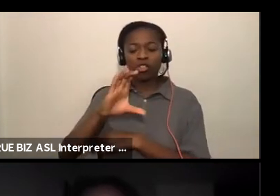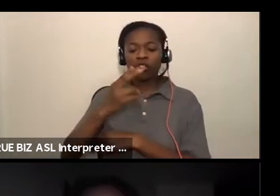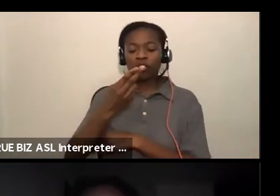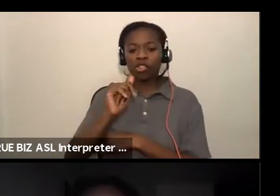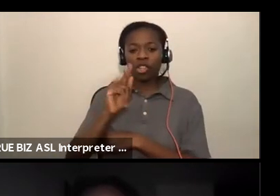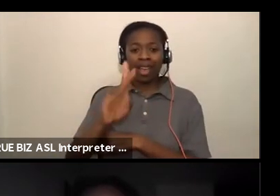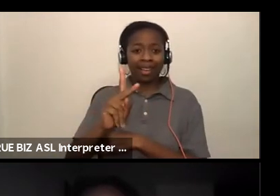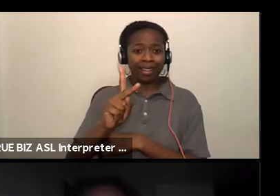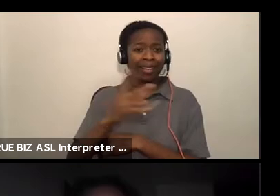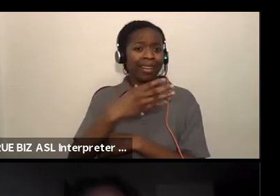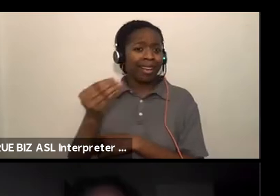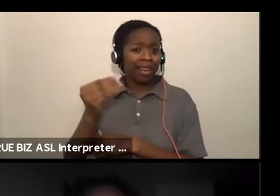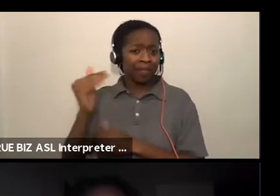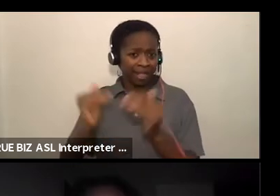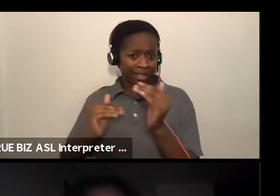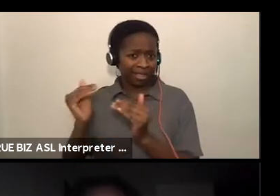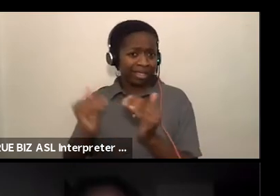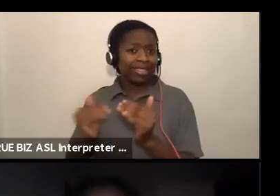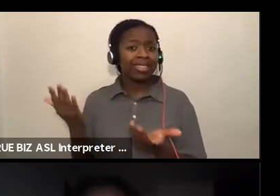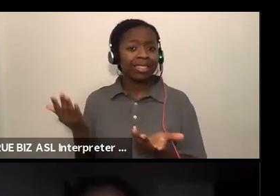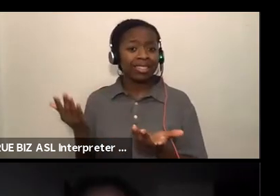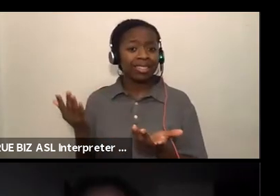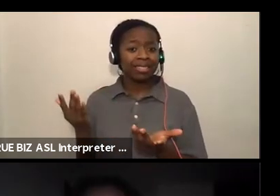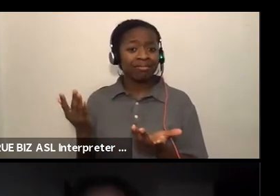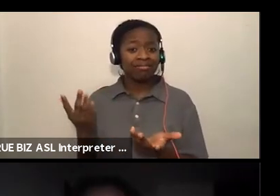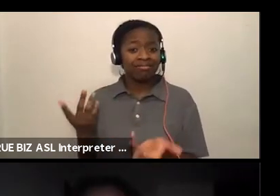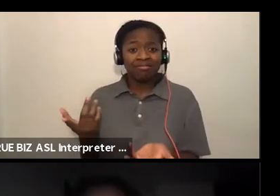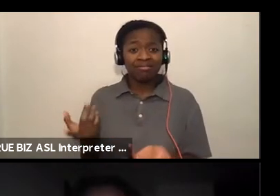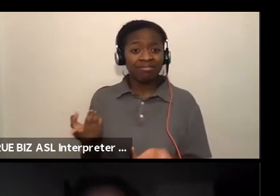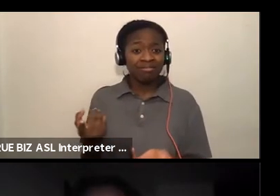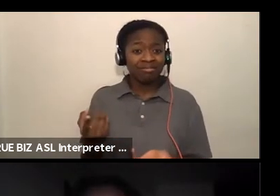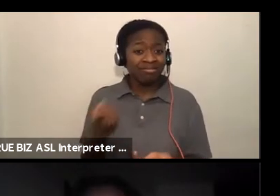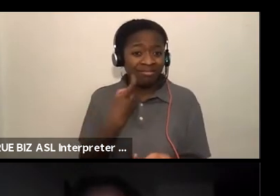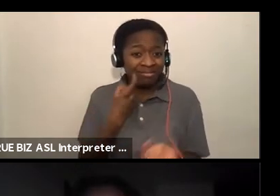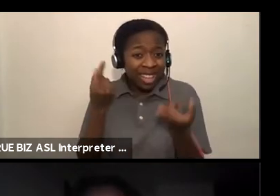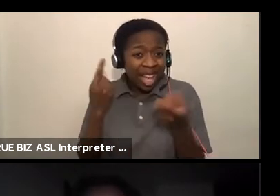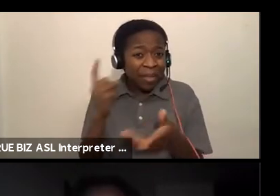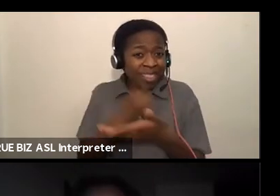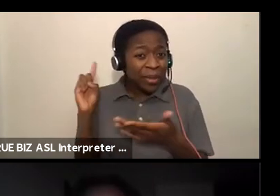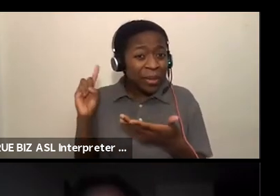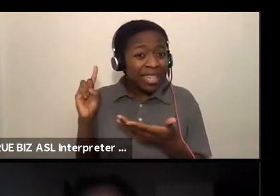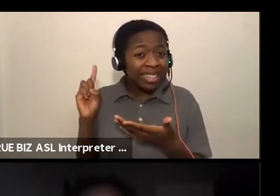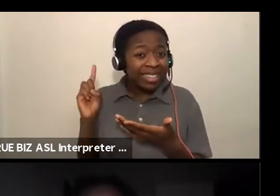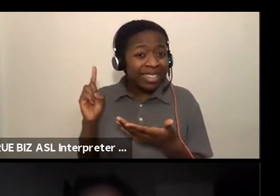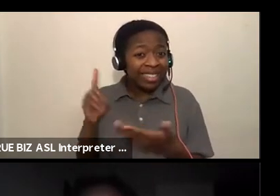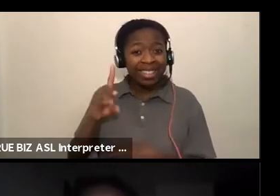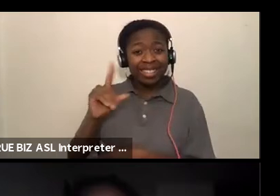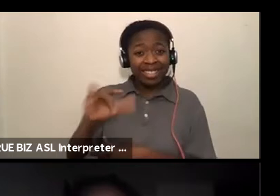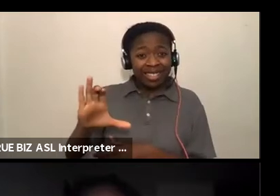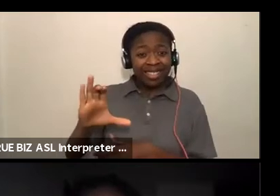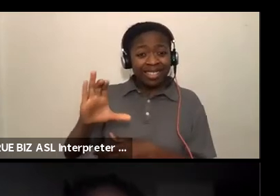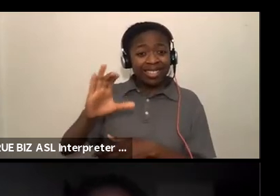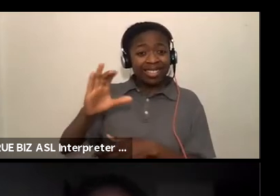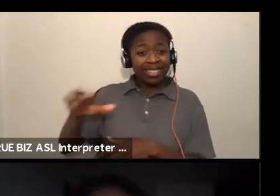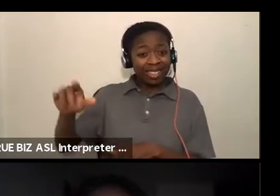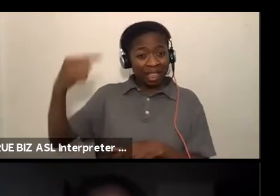for all. Look at the Capitol the no pun intended shit that went down at the Capitol last week. And